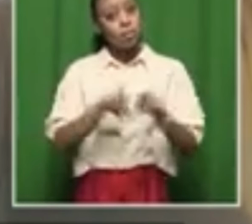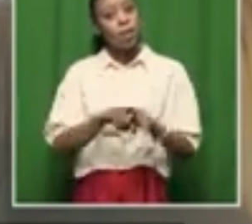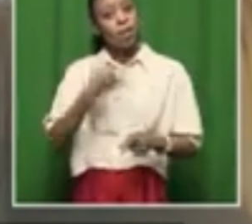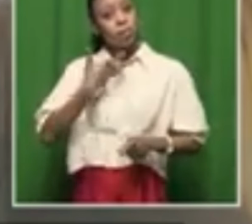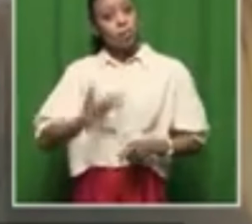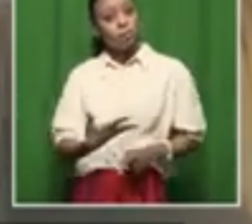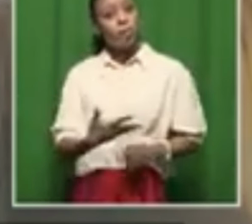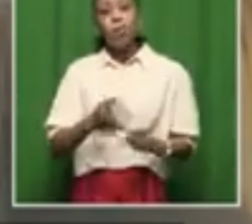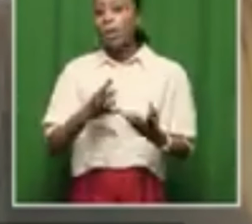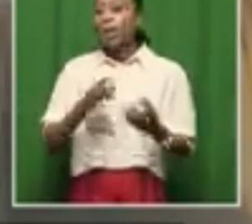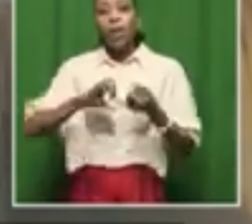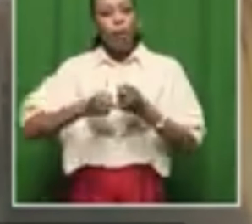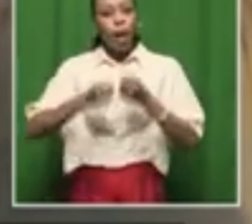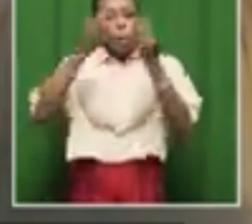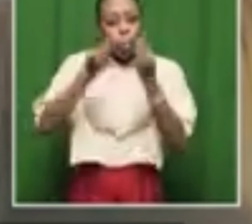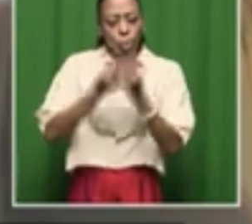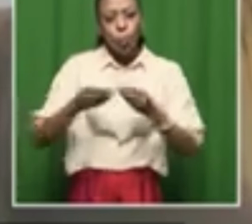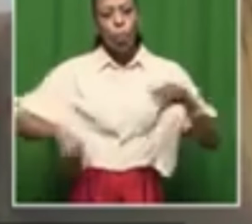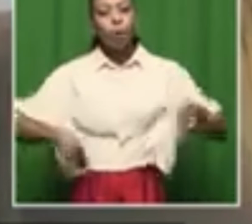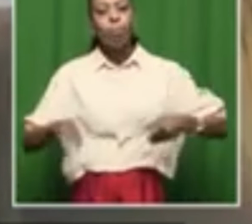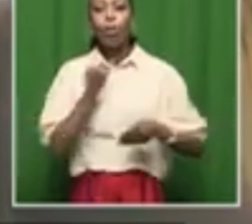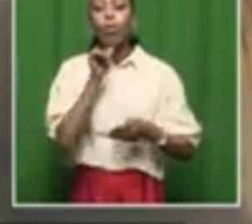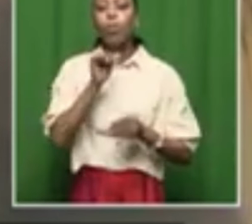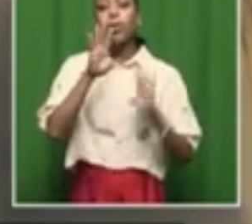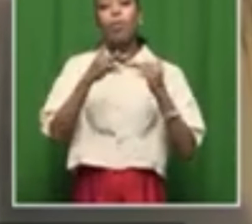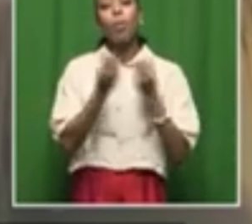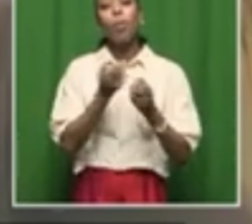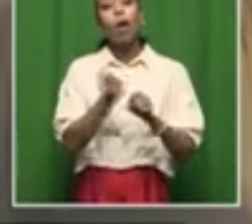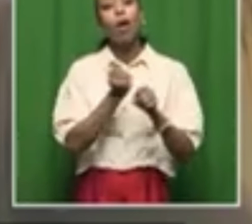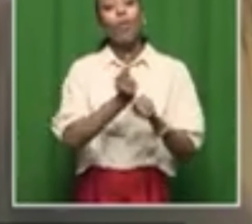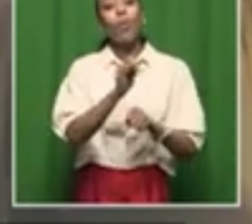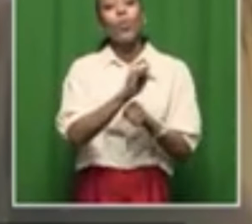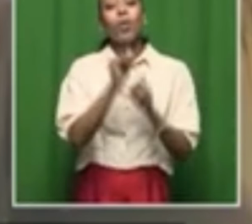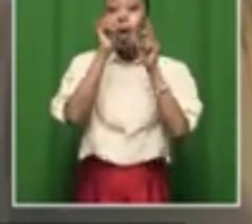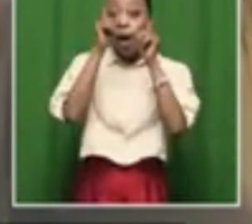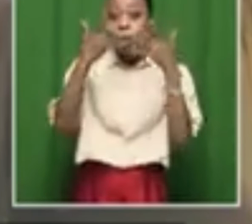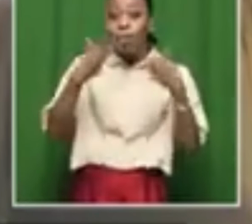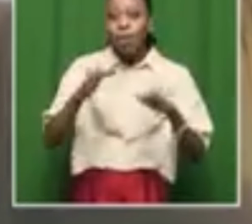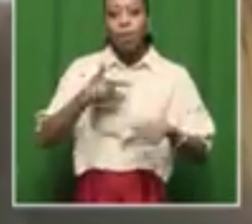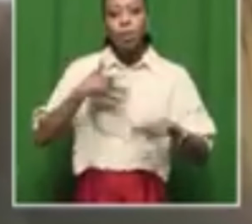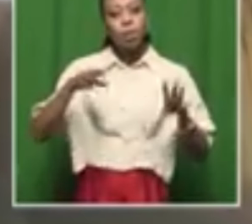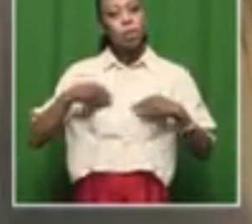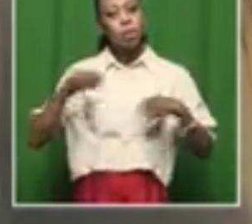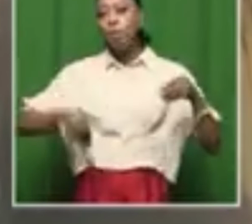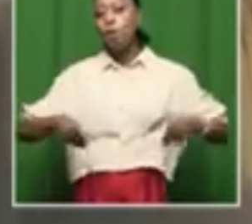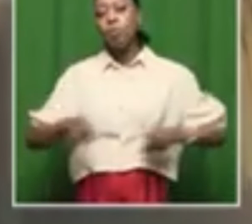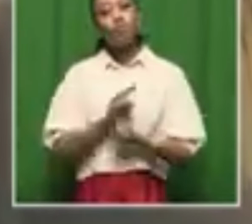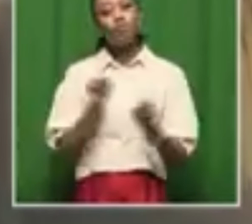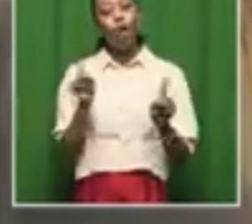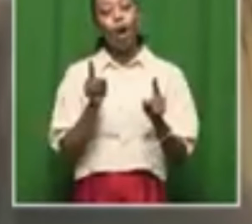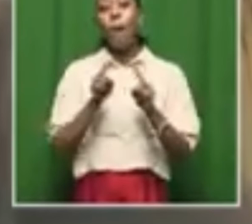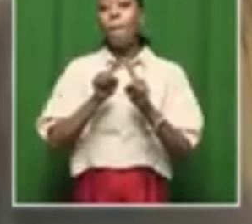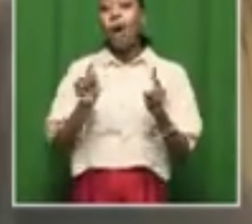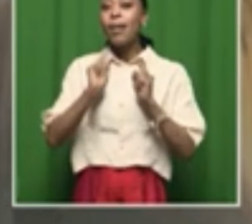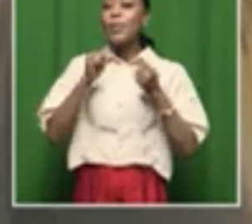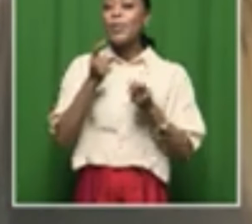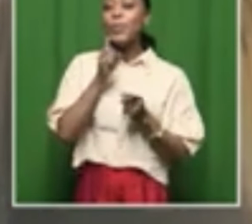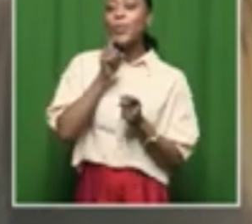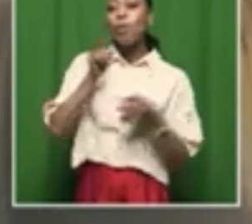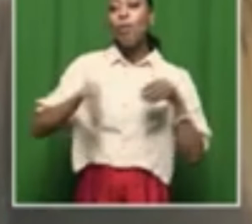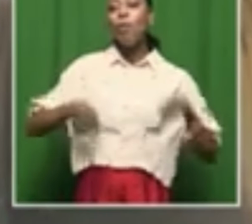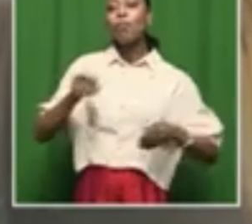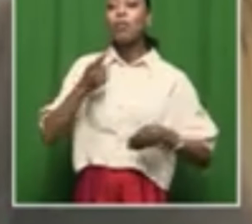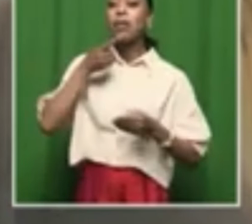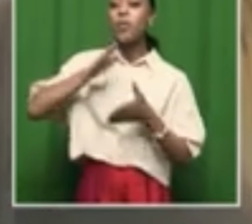people who fight corruption wherever I am, and you know very well that we don't tolerate it. But I don't think we can use corruption as